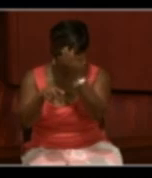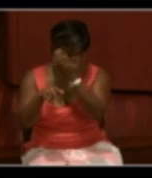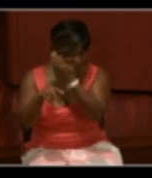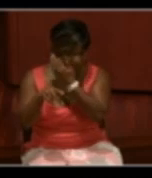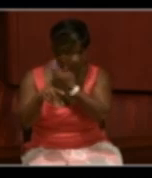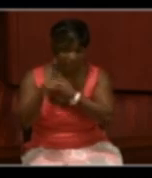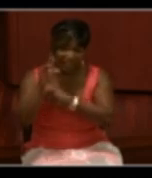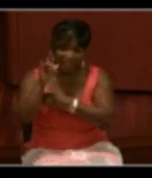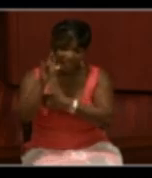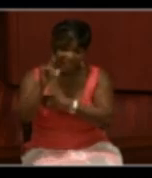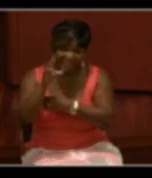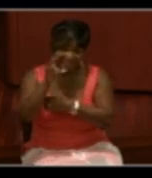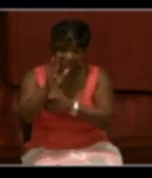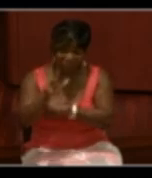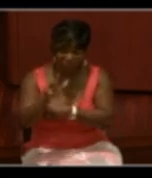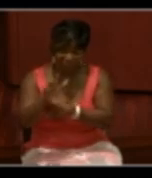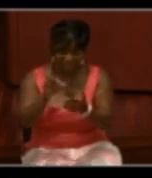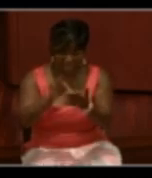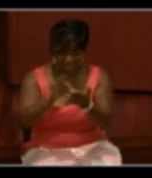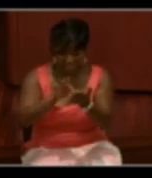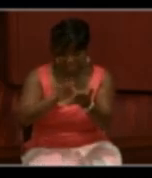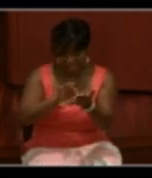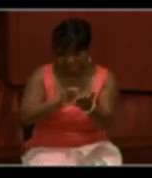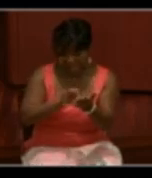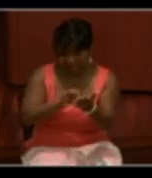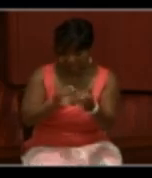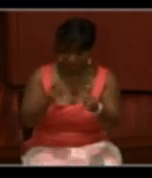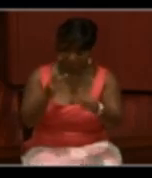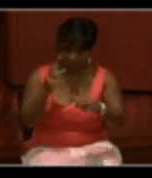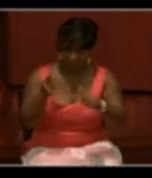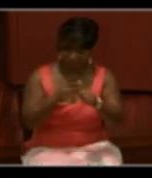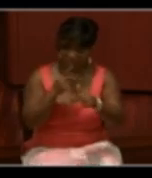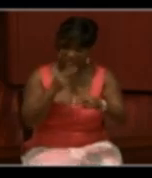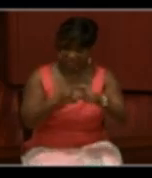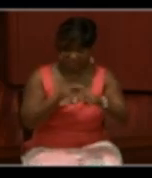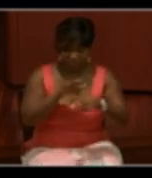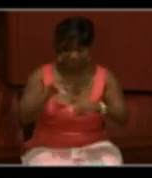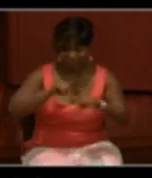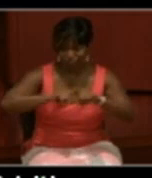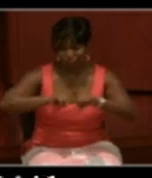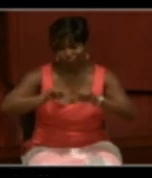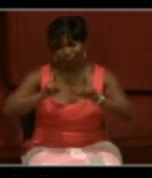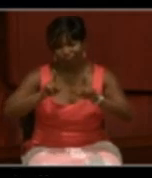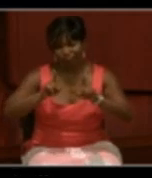His 1873 account, his first name is spelled differently.